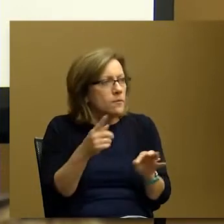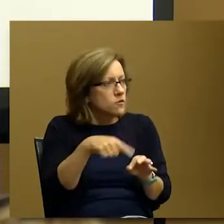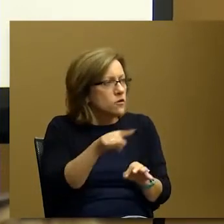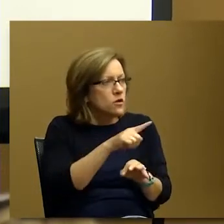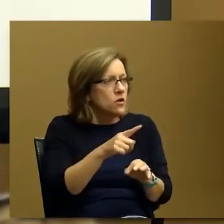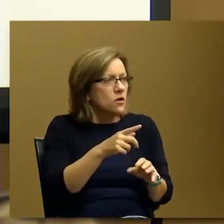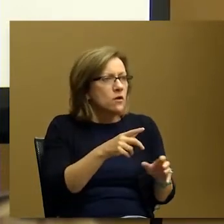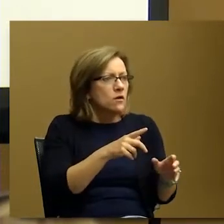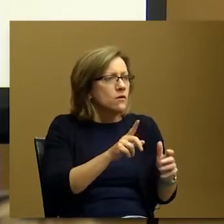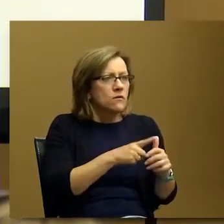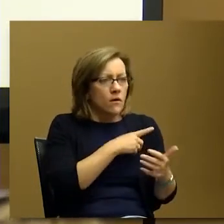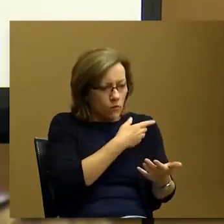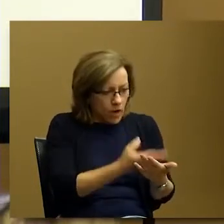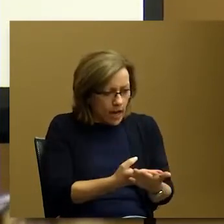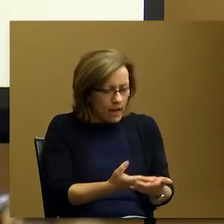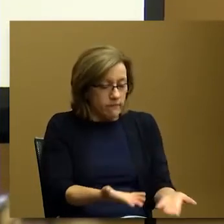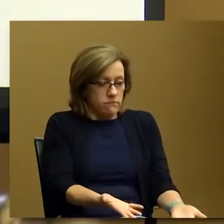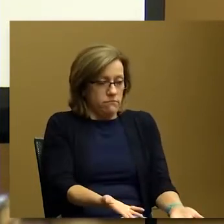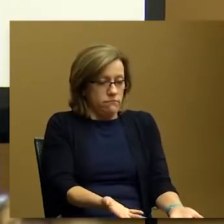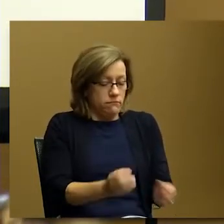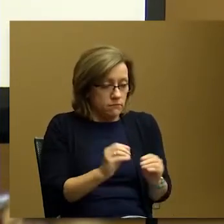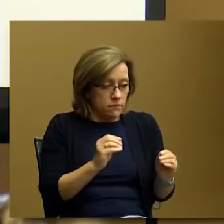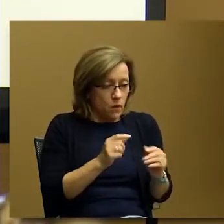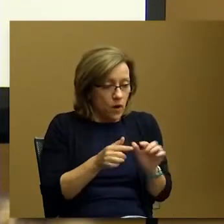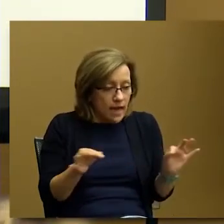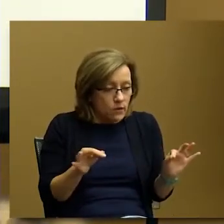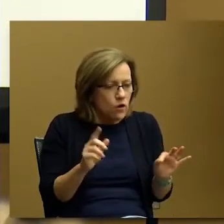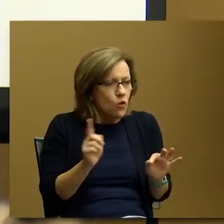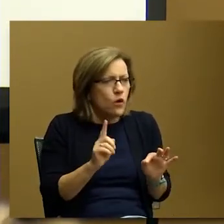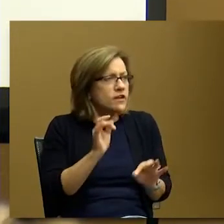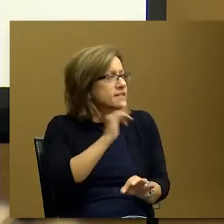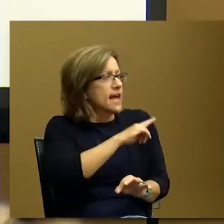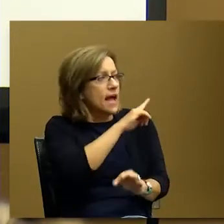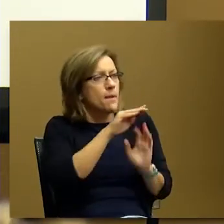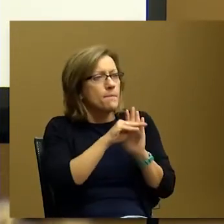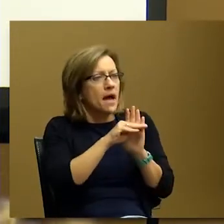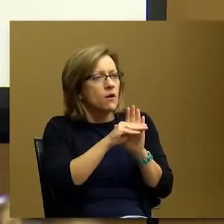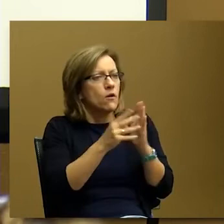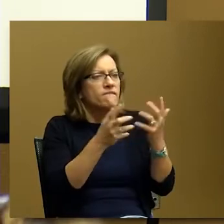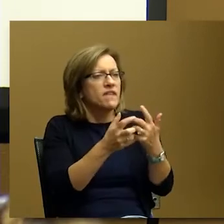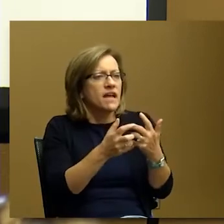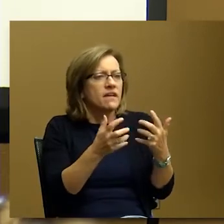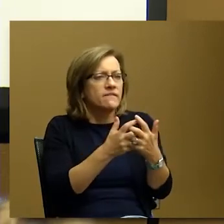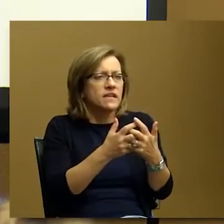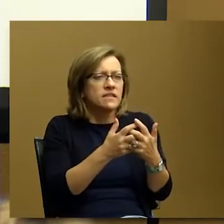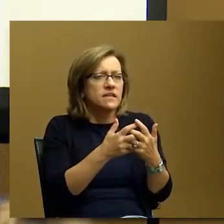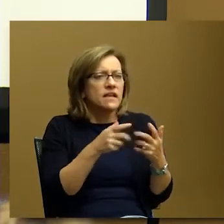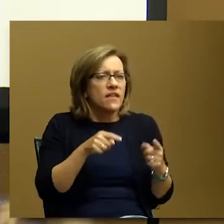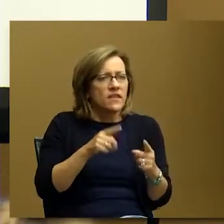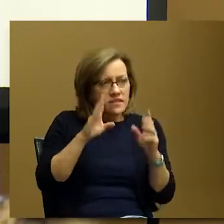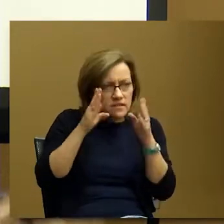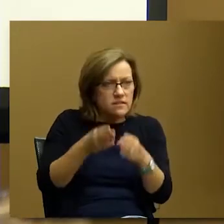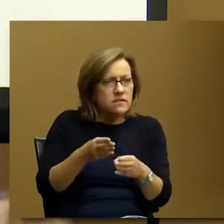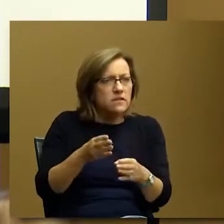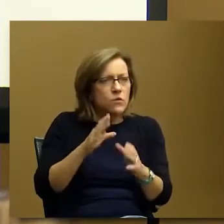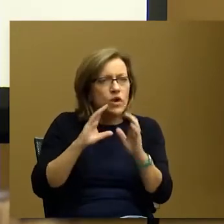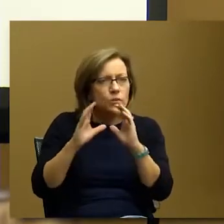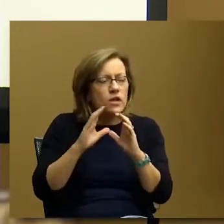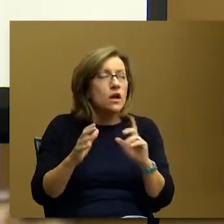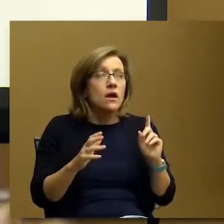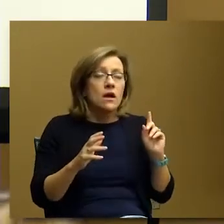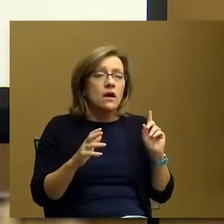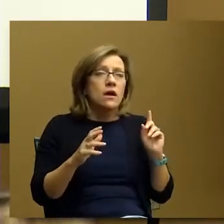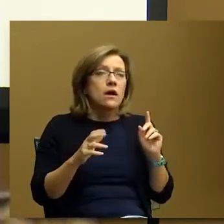imagine anything. So I was wondering where that fits in, and I was here more towards. Not